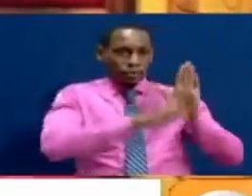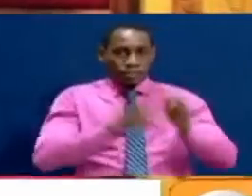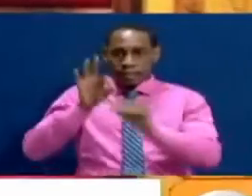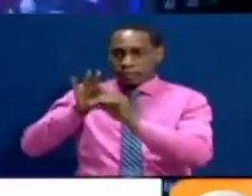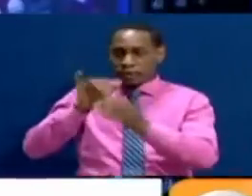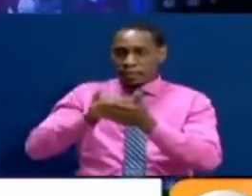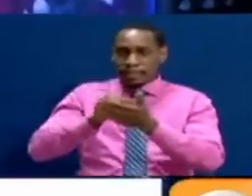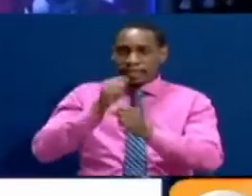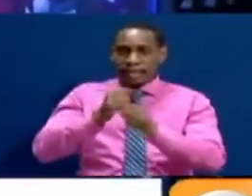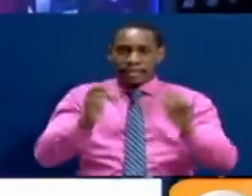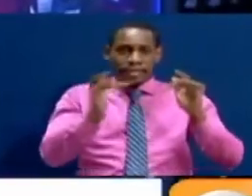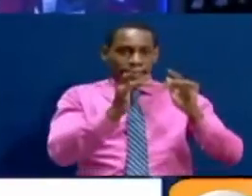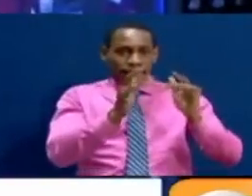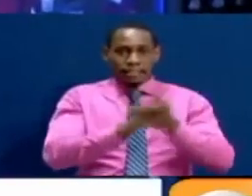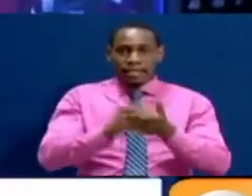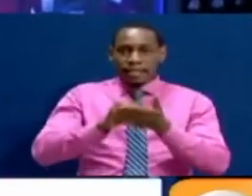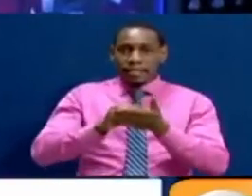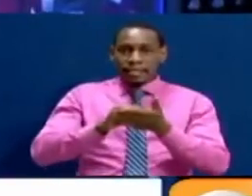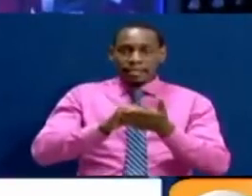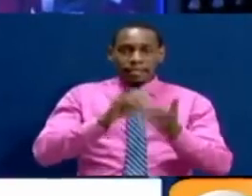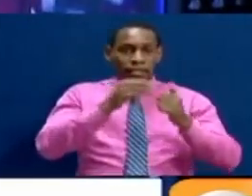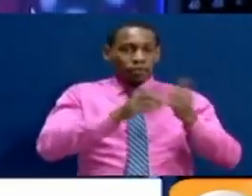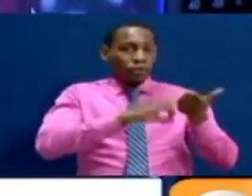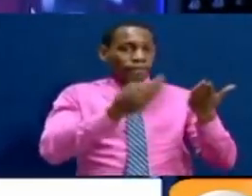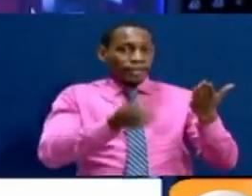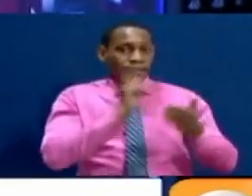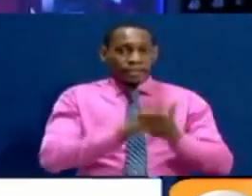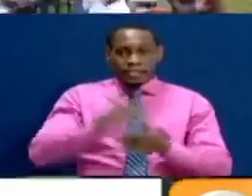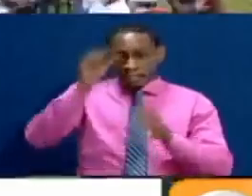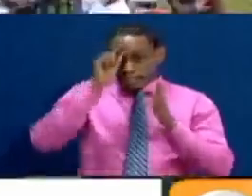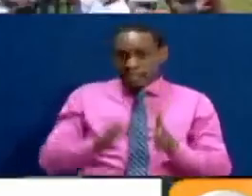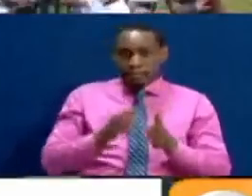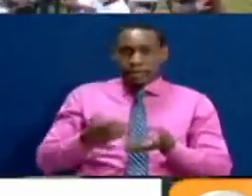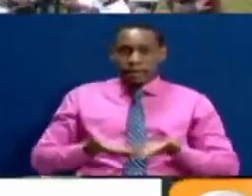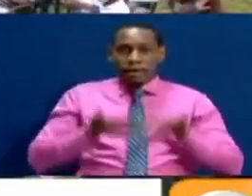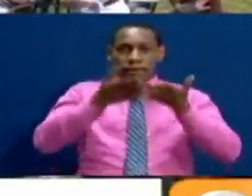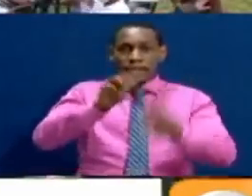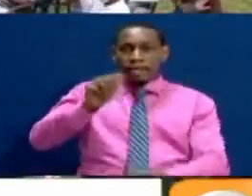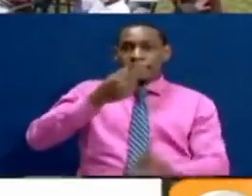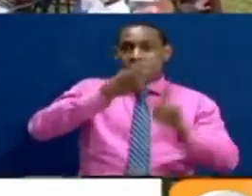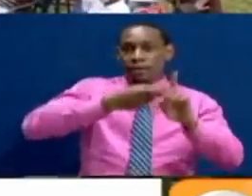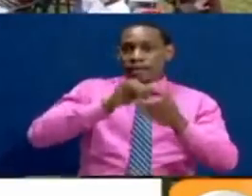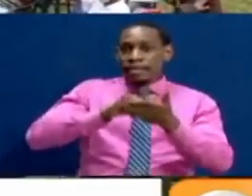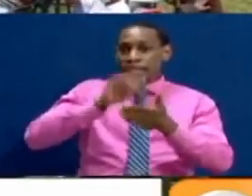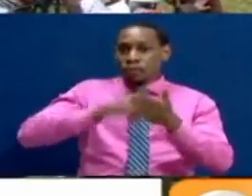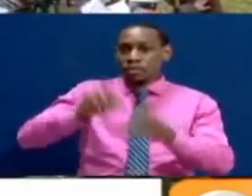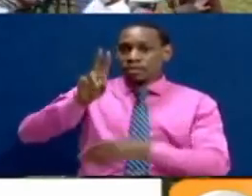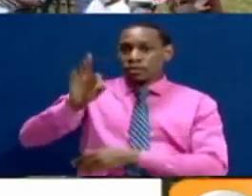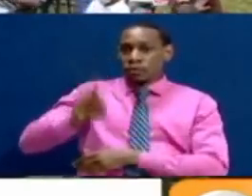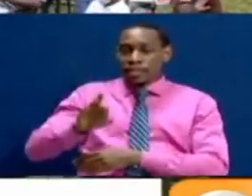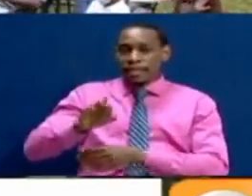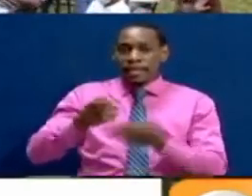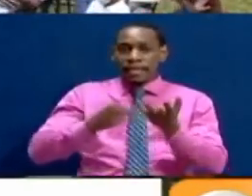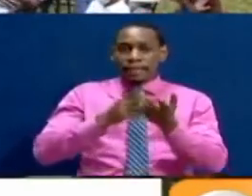voting, which was done electronically, beating Sonko at his game. The governor had ferried MCAs to Kwale to ensure the two-thirds